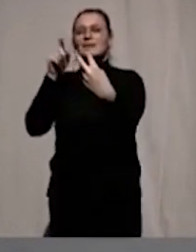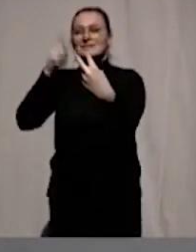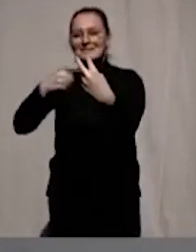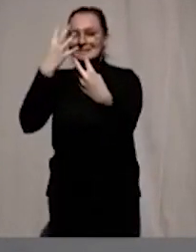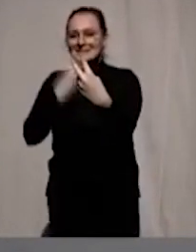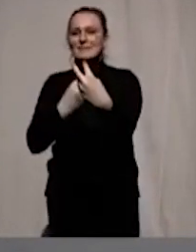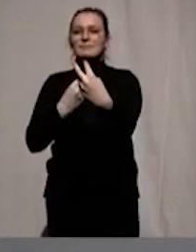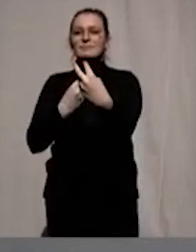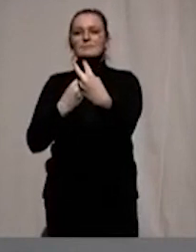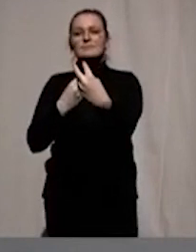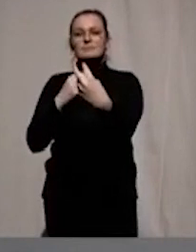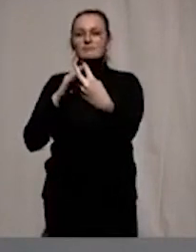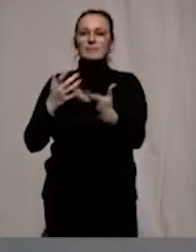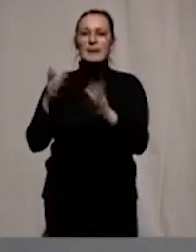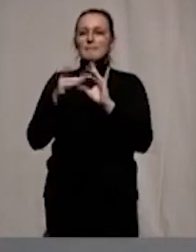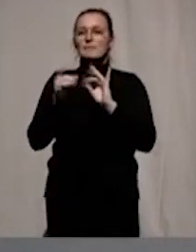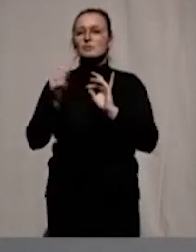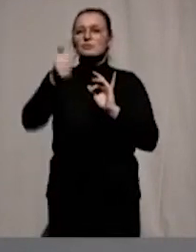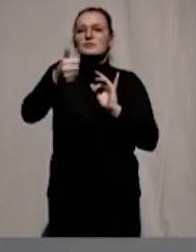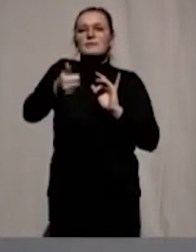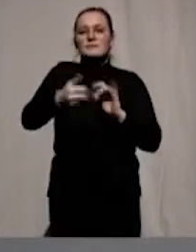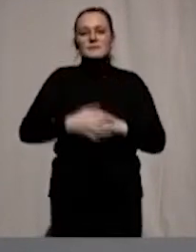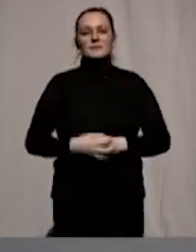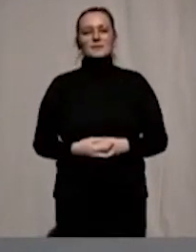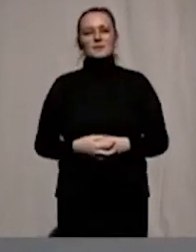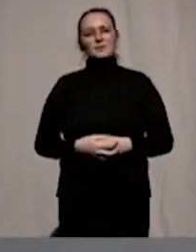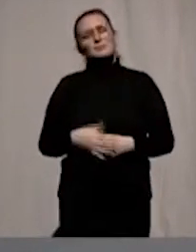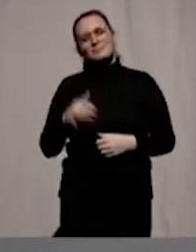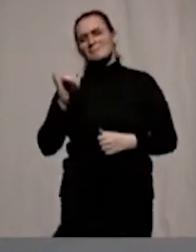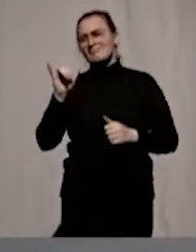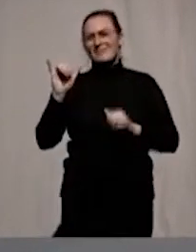that. I'm glad. And I really hope that some of this writing practice you can,